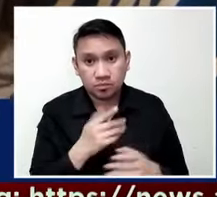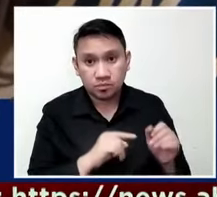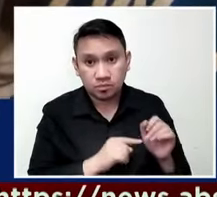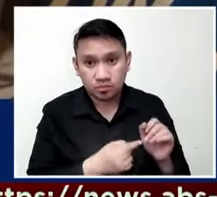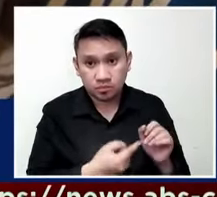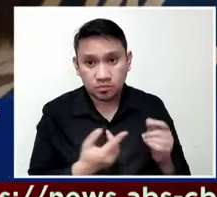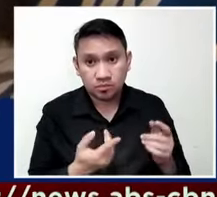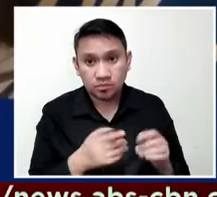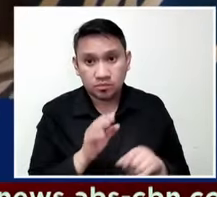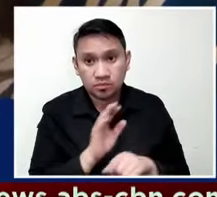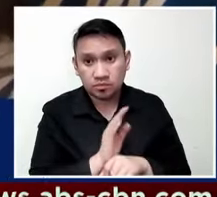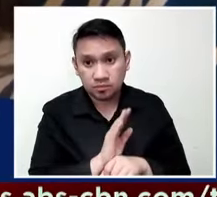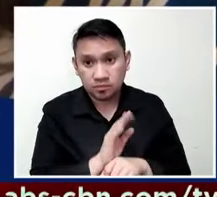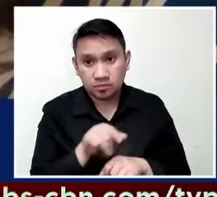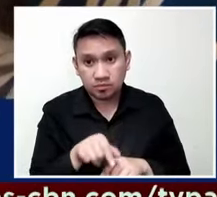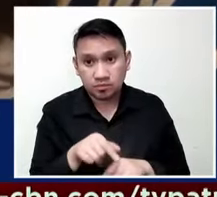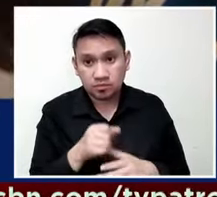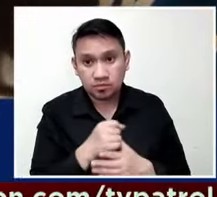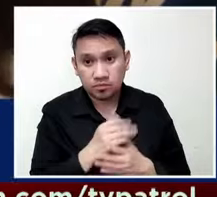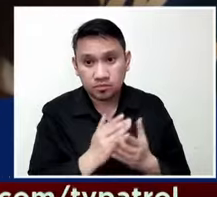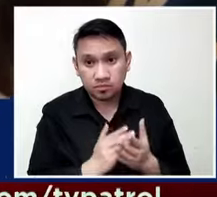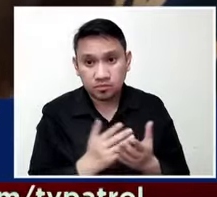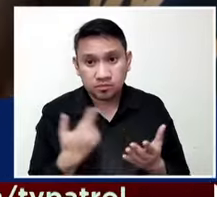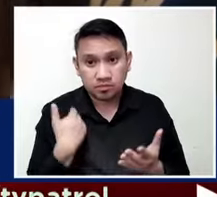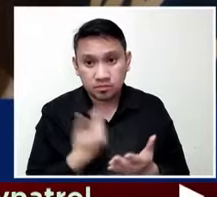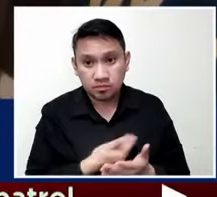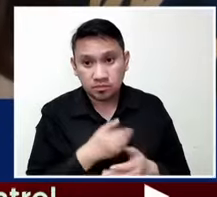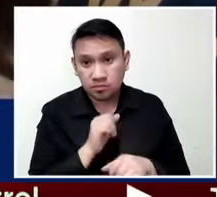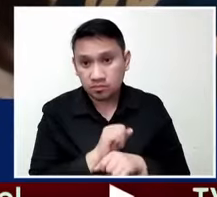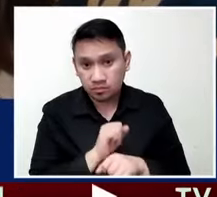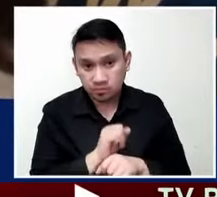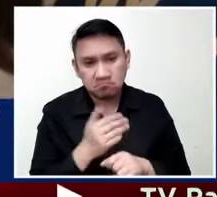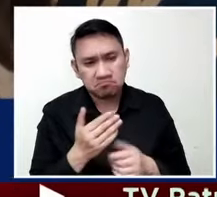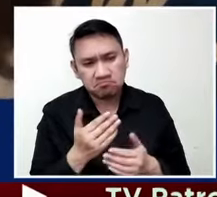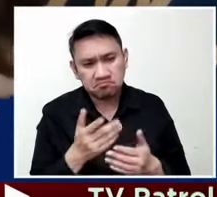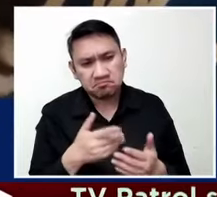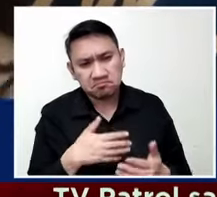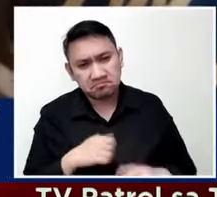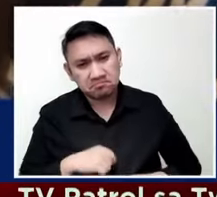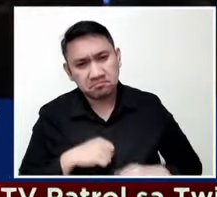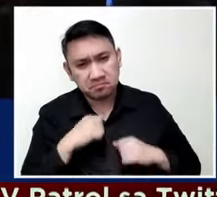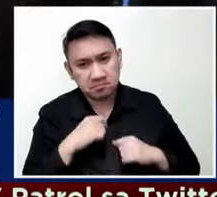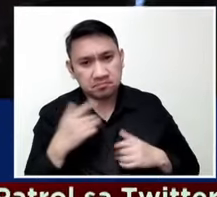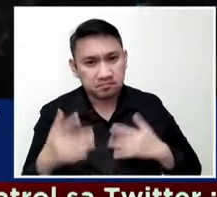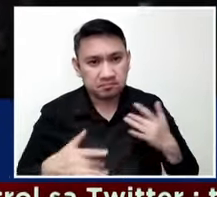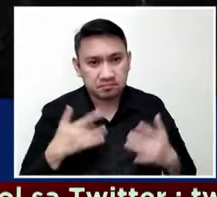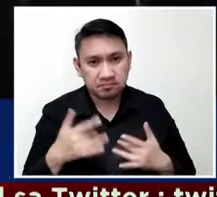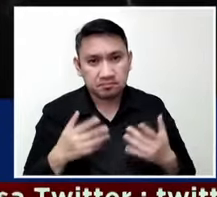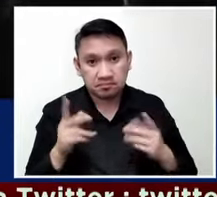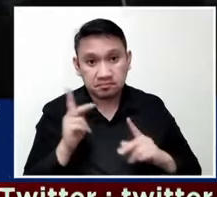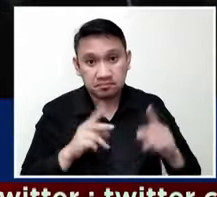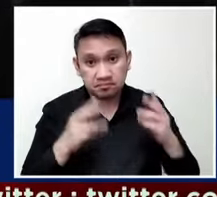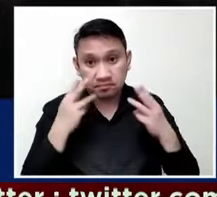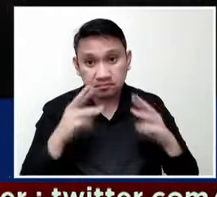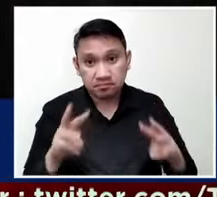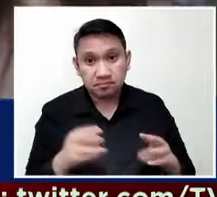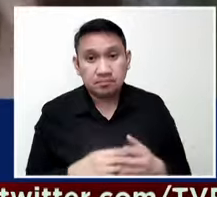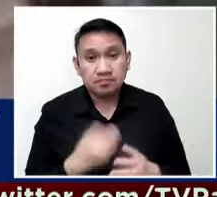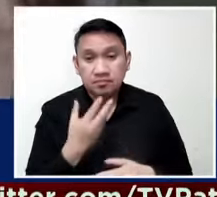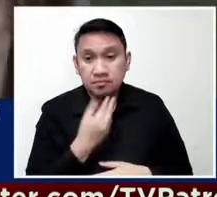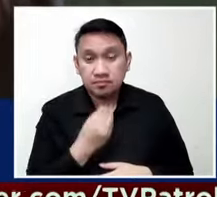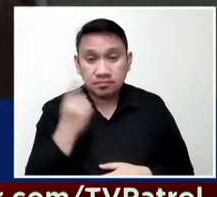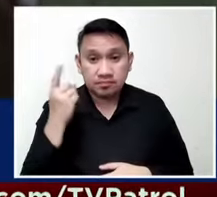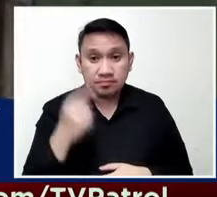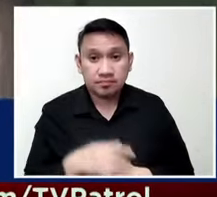film na to, and it's something that we're really, really proud of and we're excited for everyone to see. Present sa premiere night sina Miss